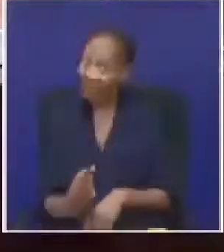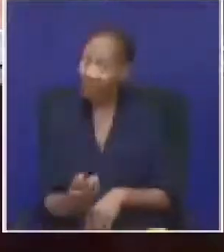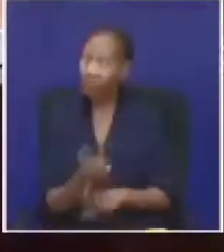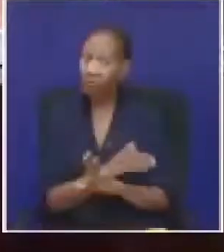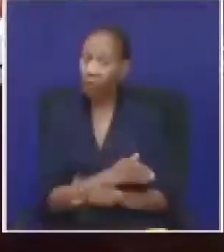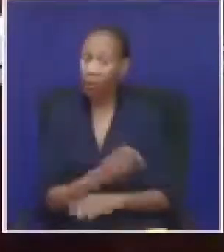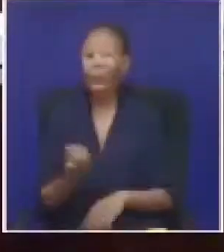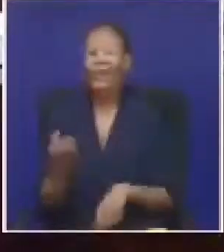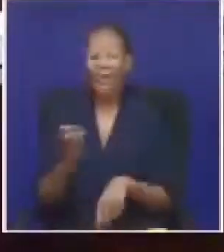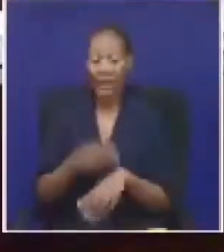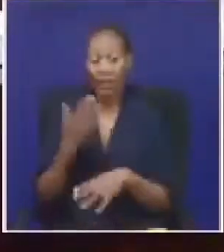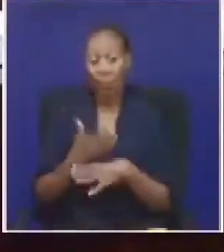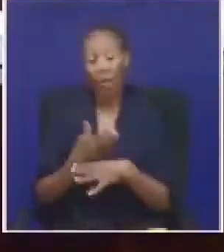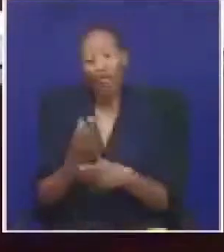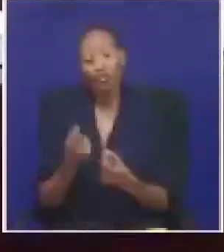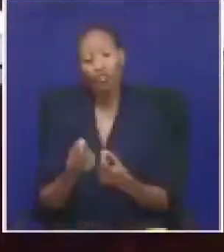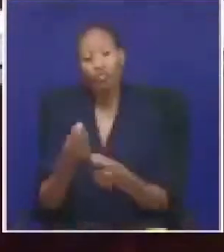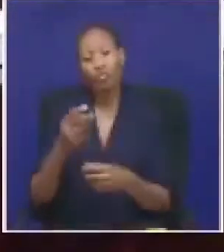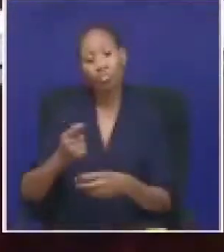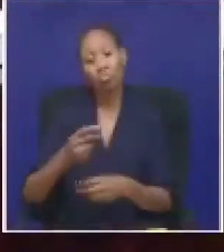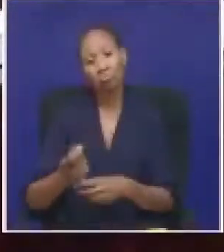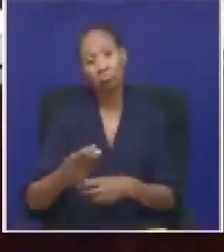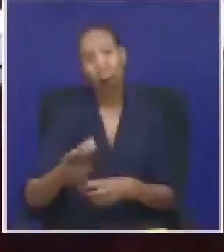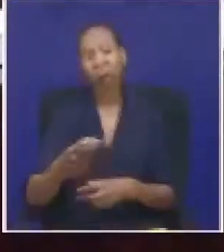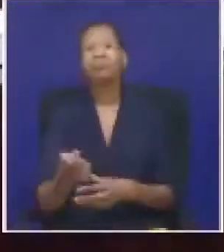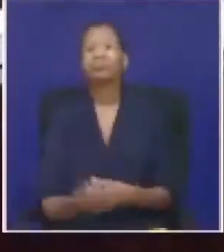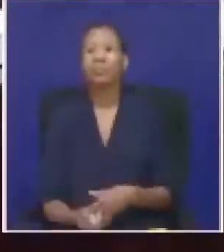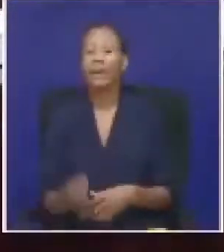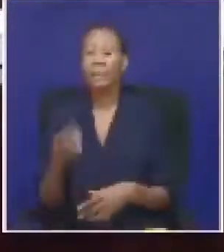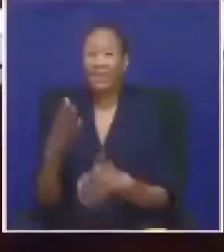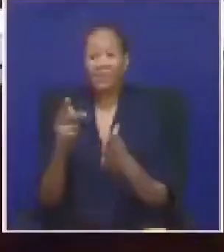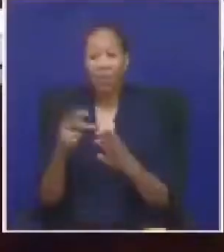bit faster. It is working.